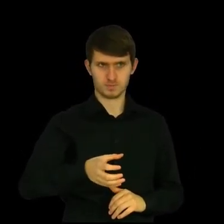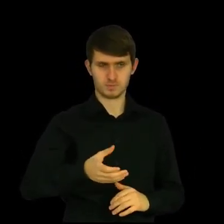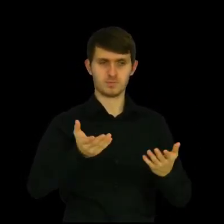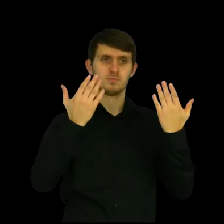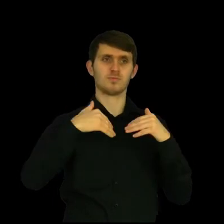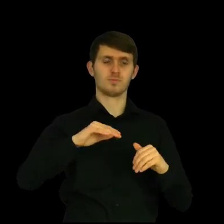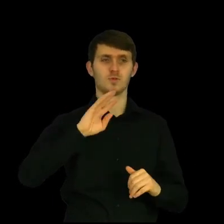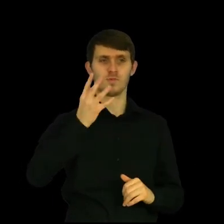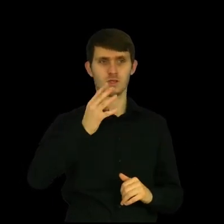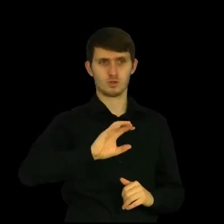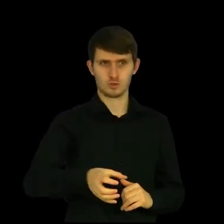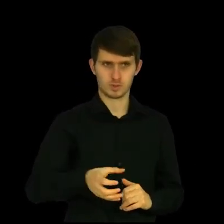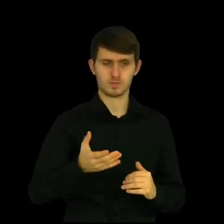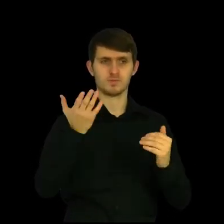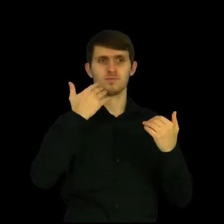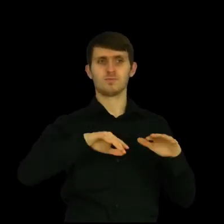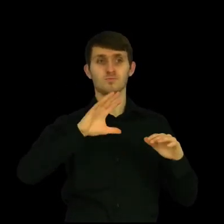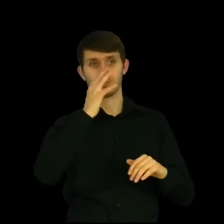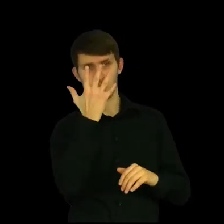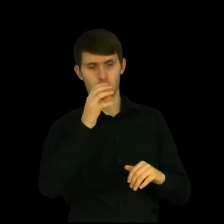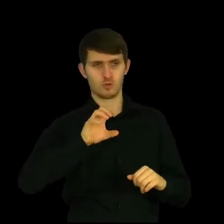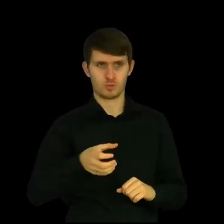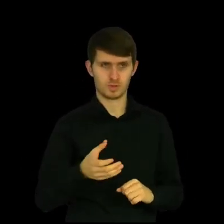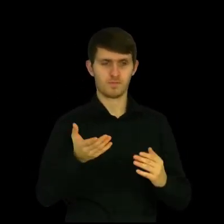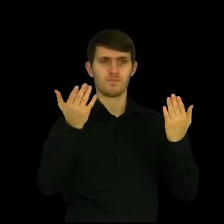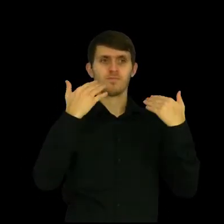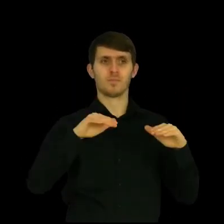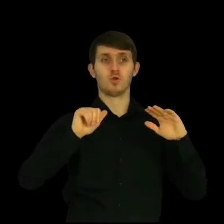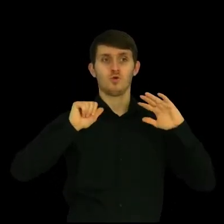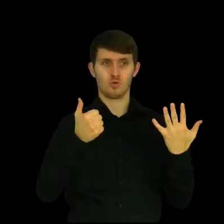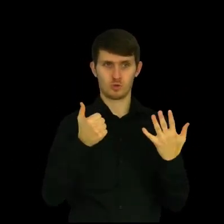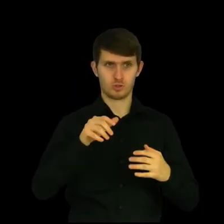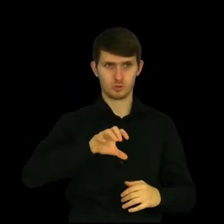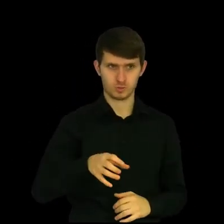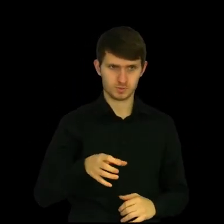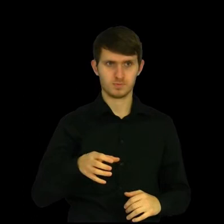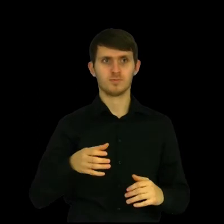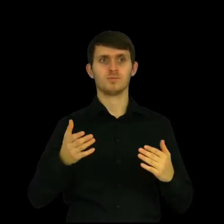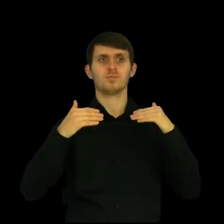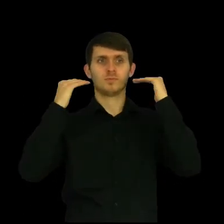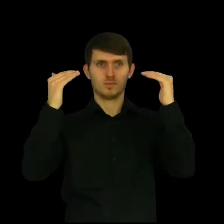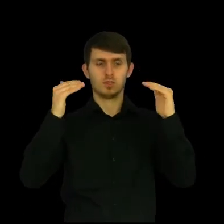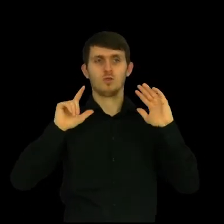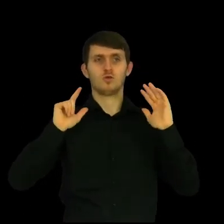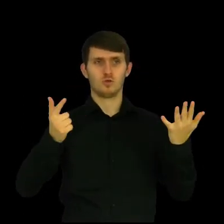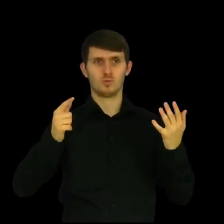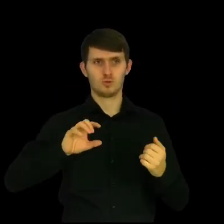yet. 2 equal groups, 3, 4, 5,